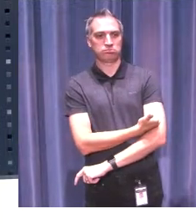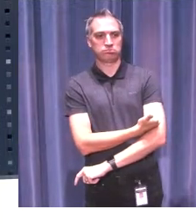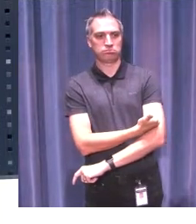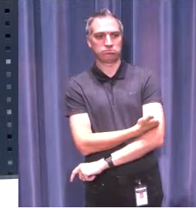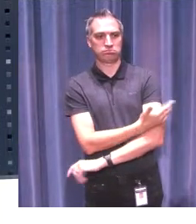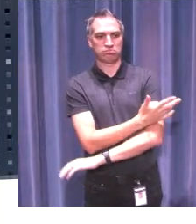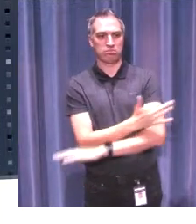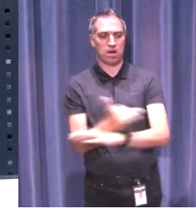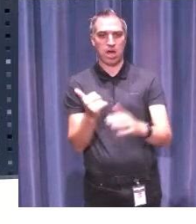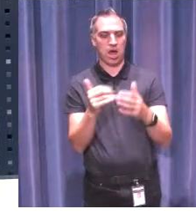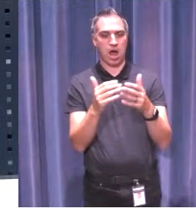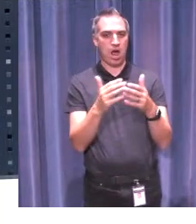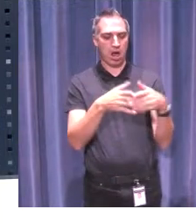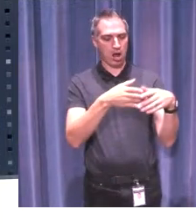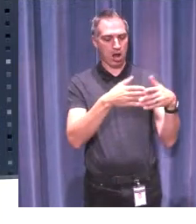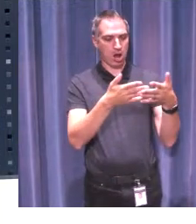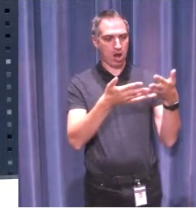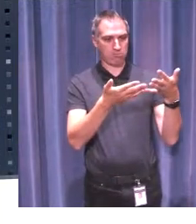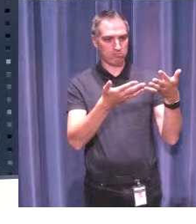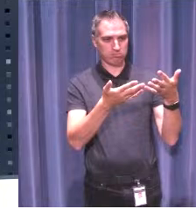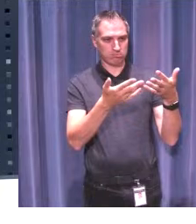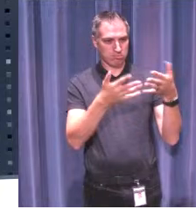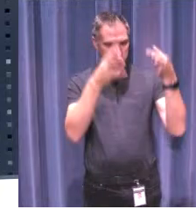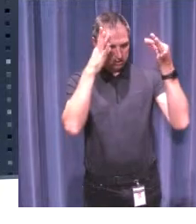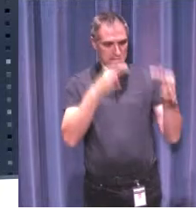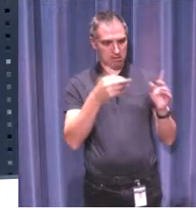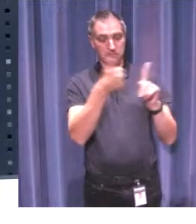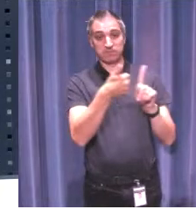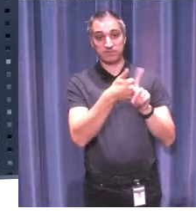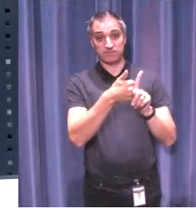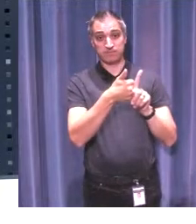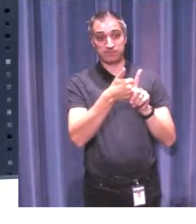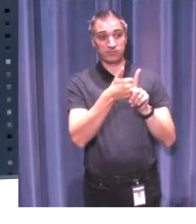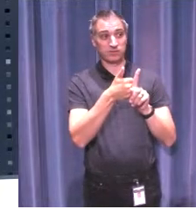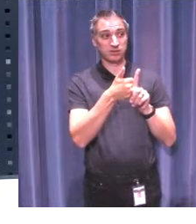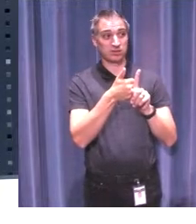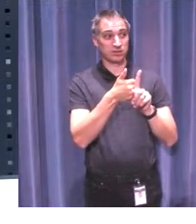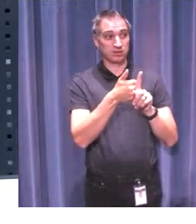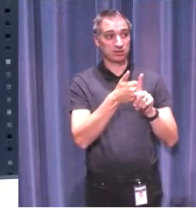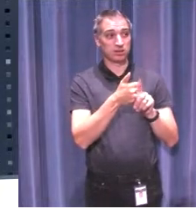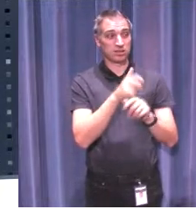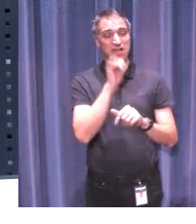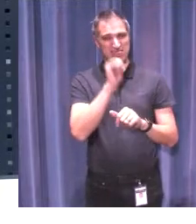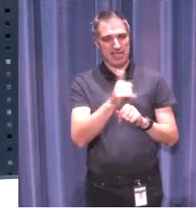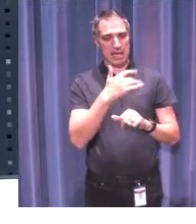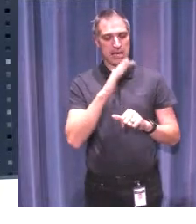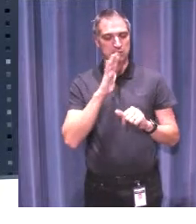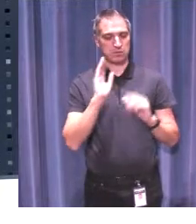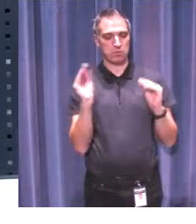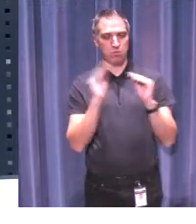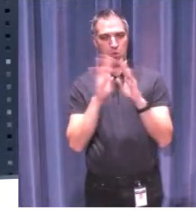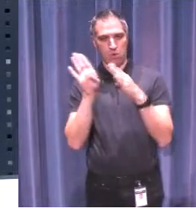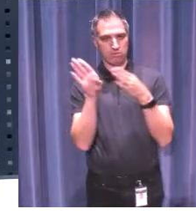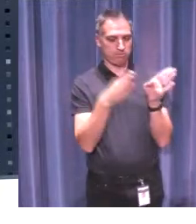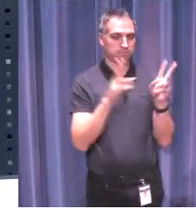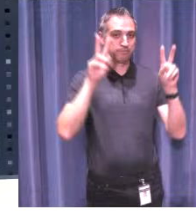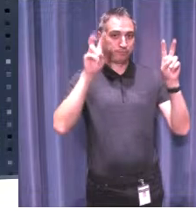judgment in that regard. That is more consistent with a board of directors,